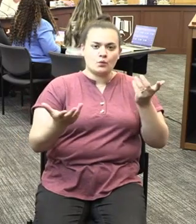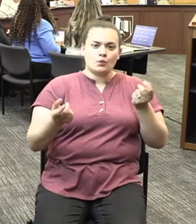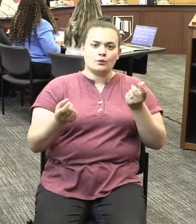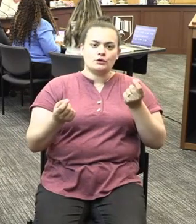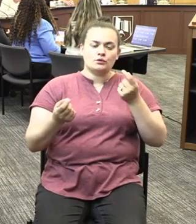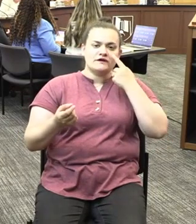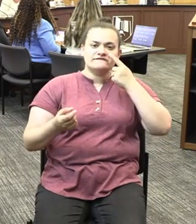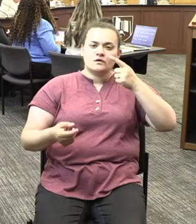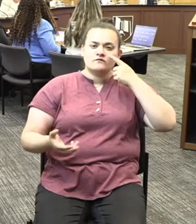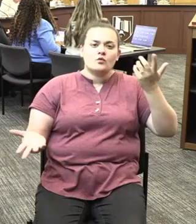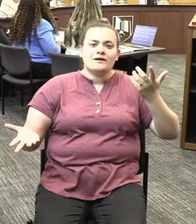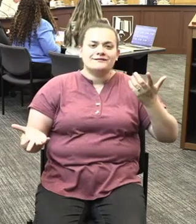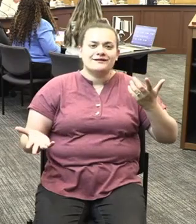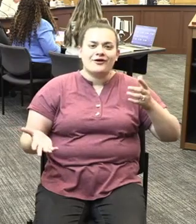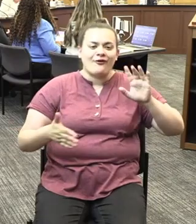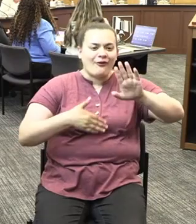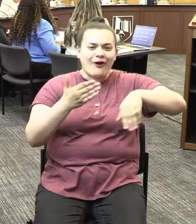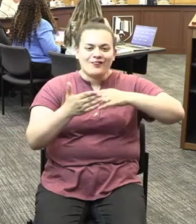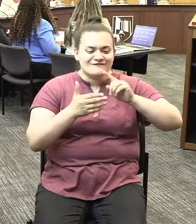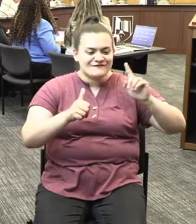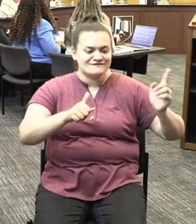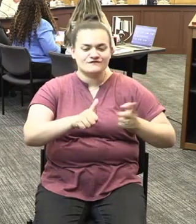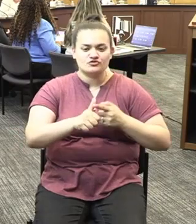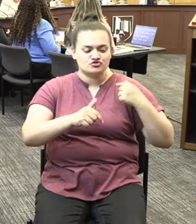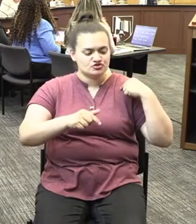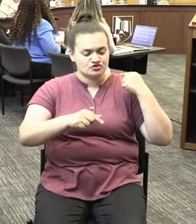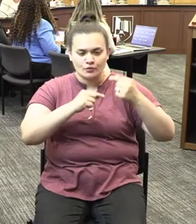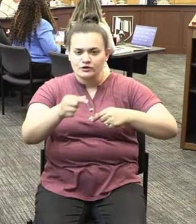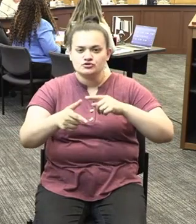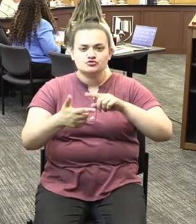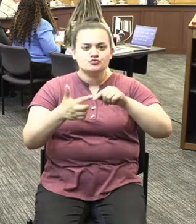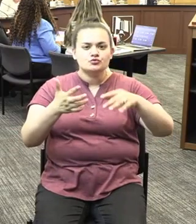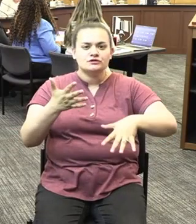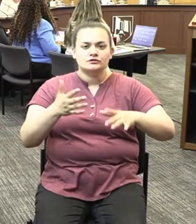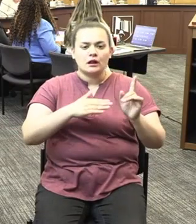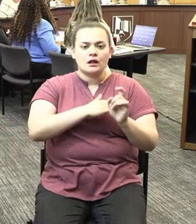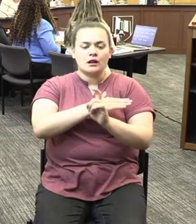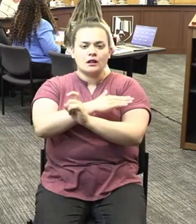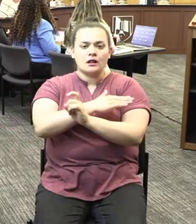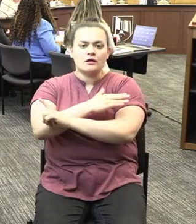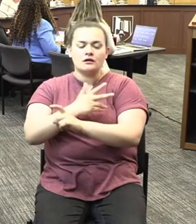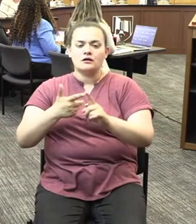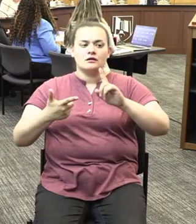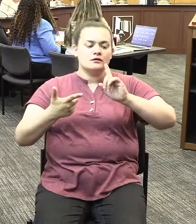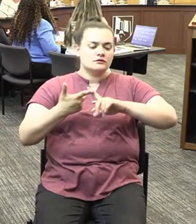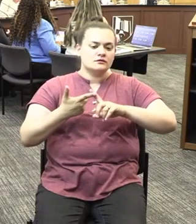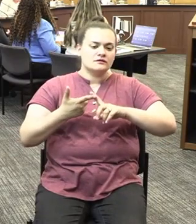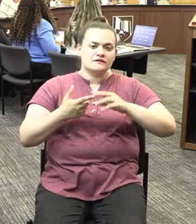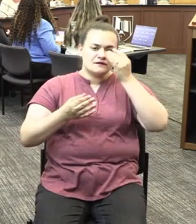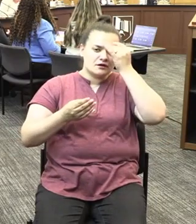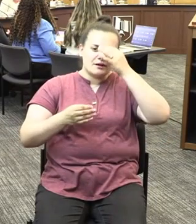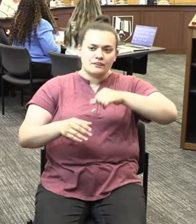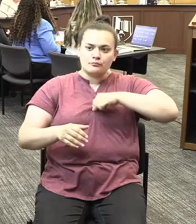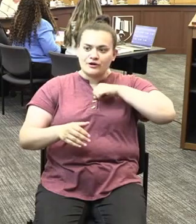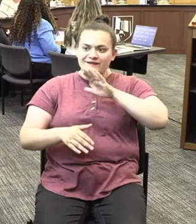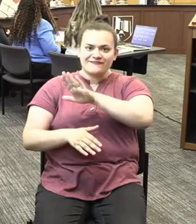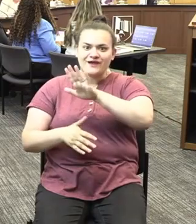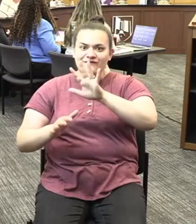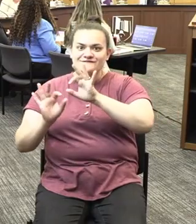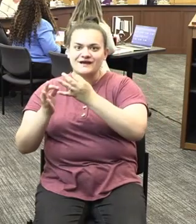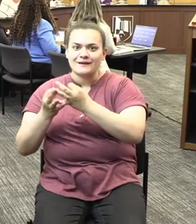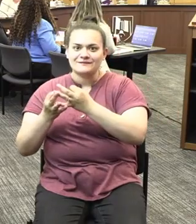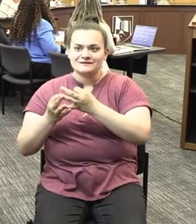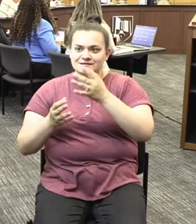doing it for? It's for all the first generation students that came across the stage for the first time. Think of the pride in their family seeing a son